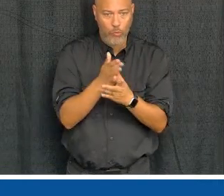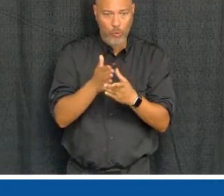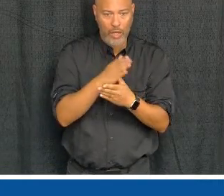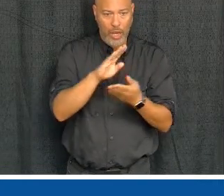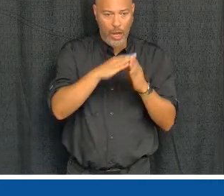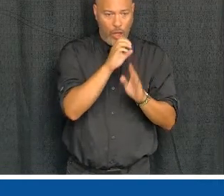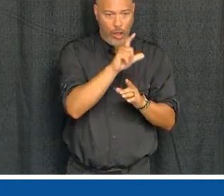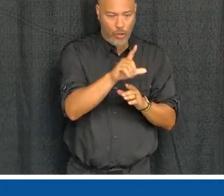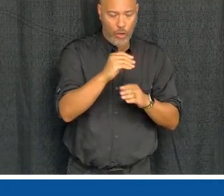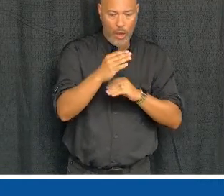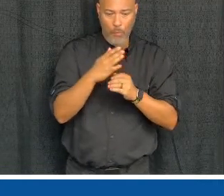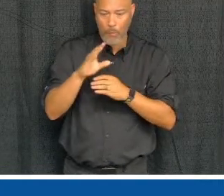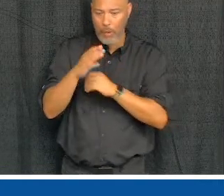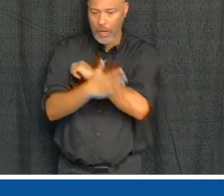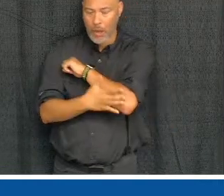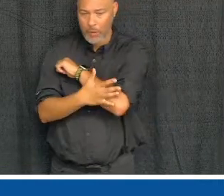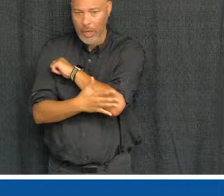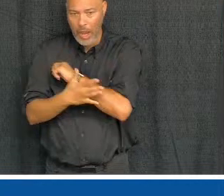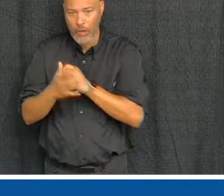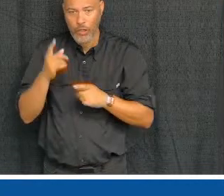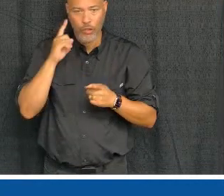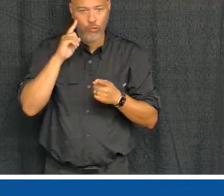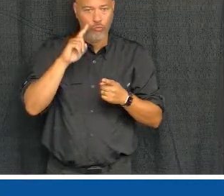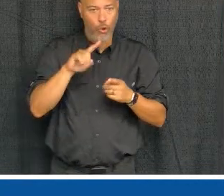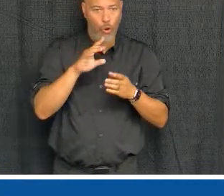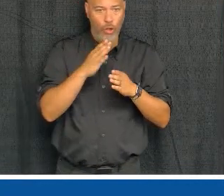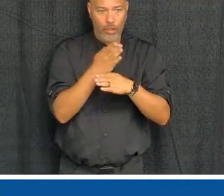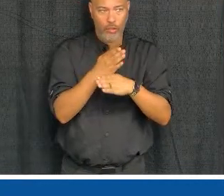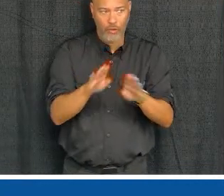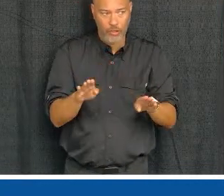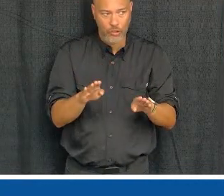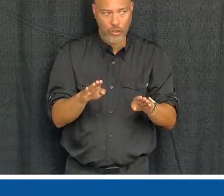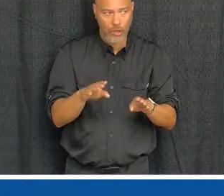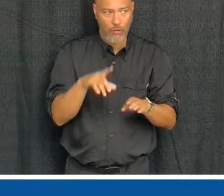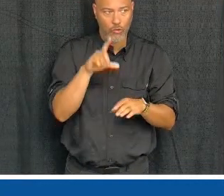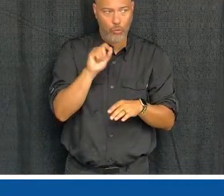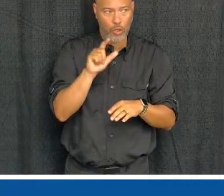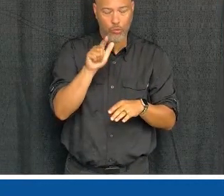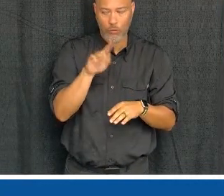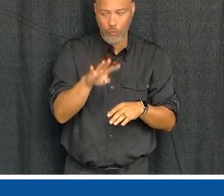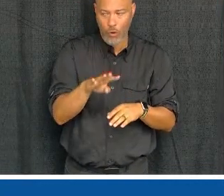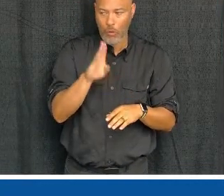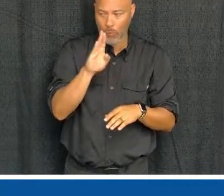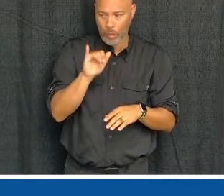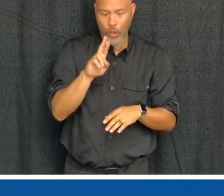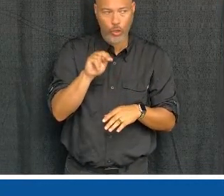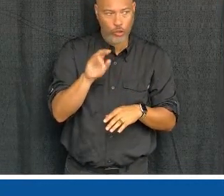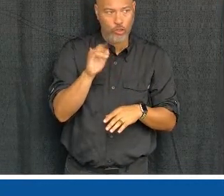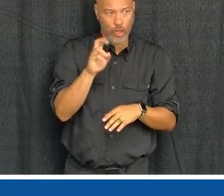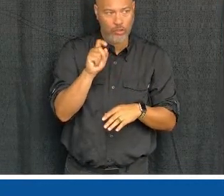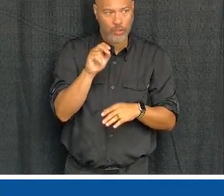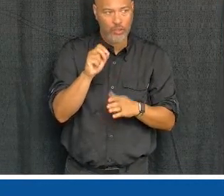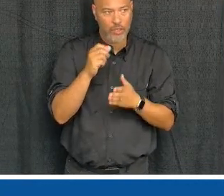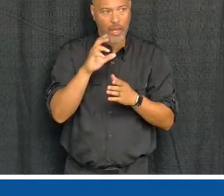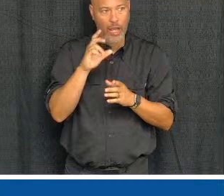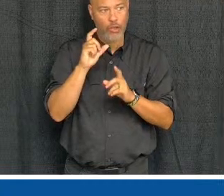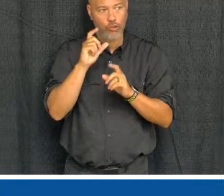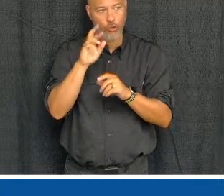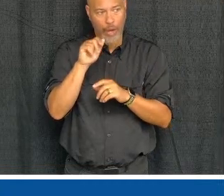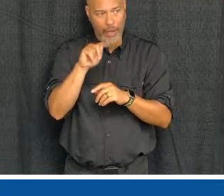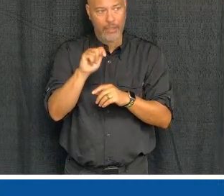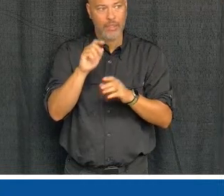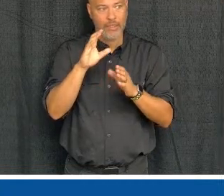Clarksville and Montgomery County pertaining to the division of 2024 Burn Justice Assistance Grant